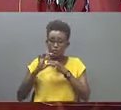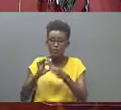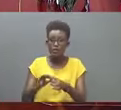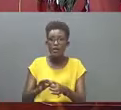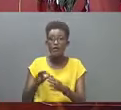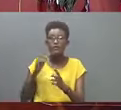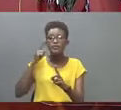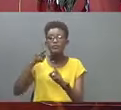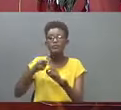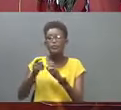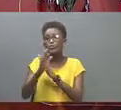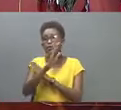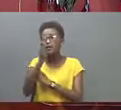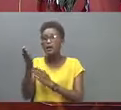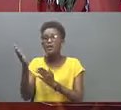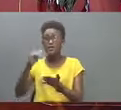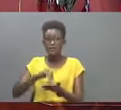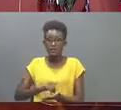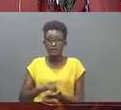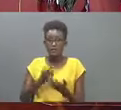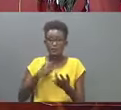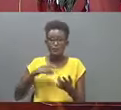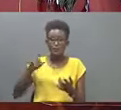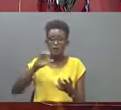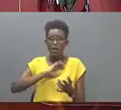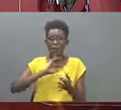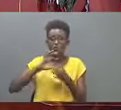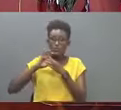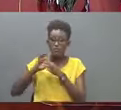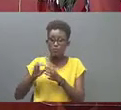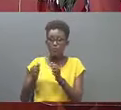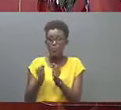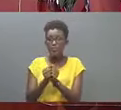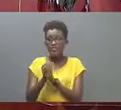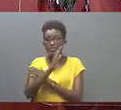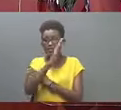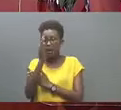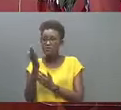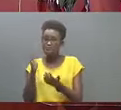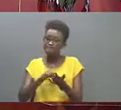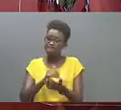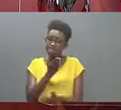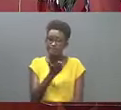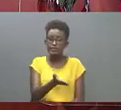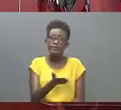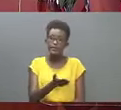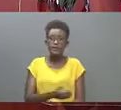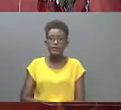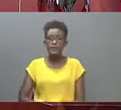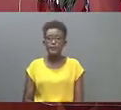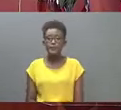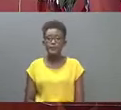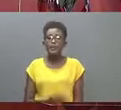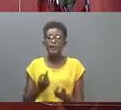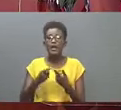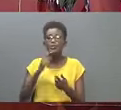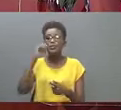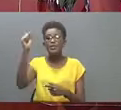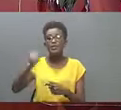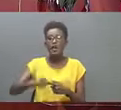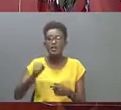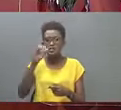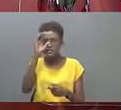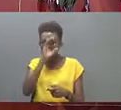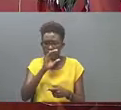again. Our relationship with God has been restored. And so we can seek